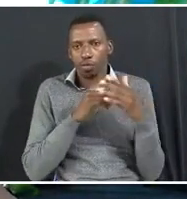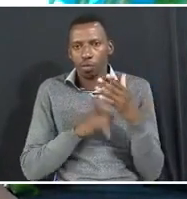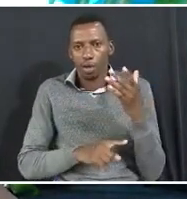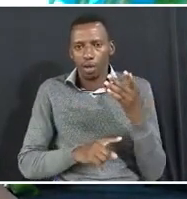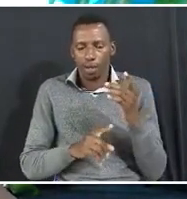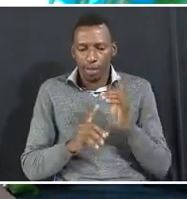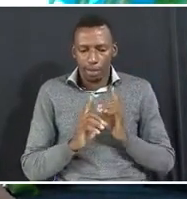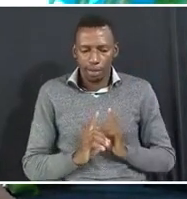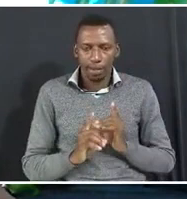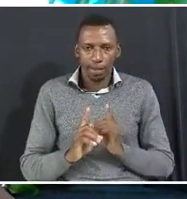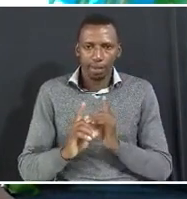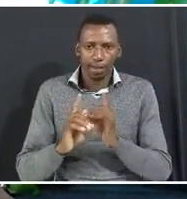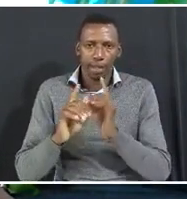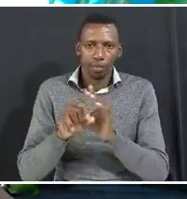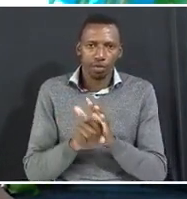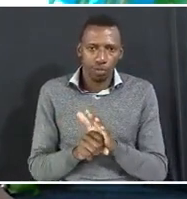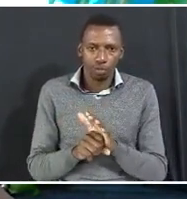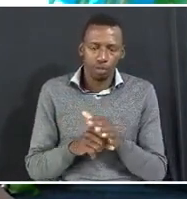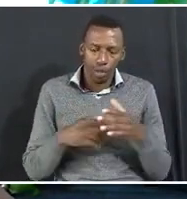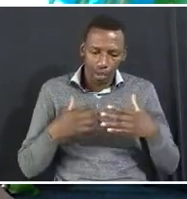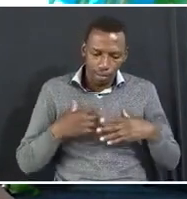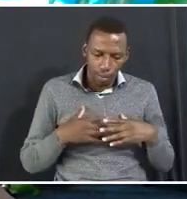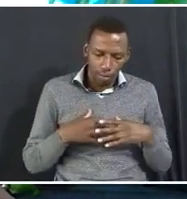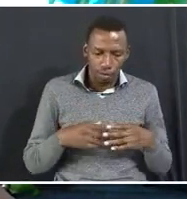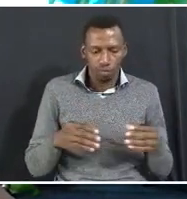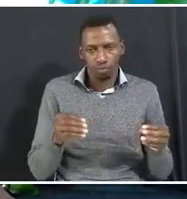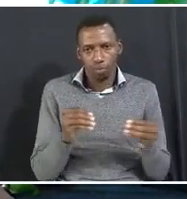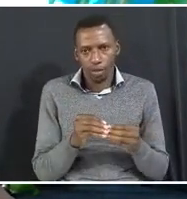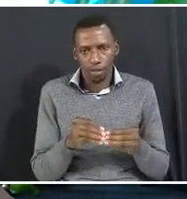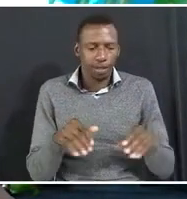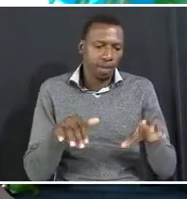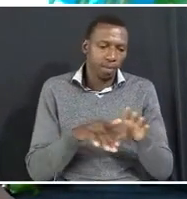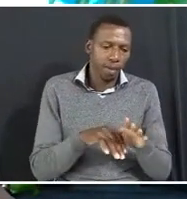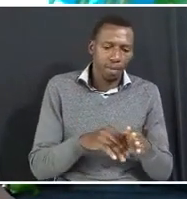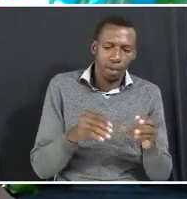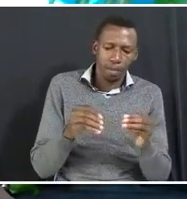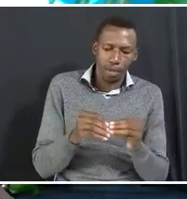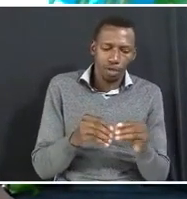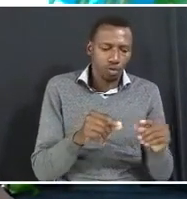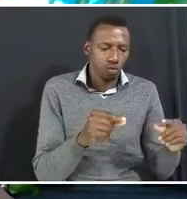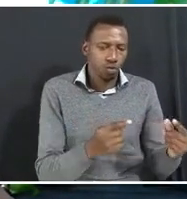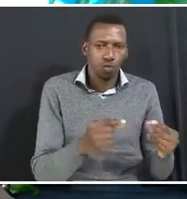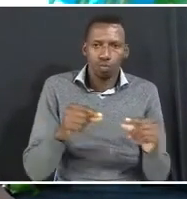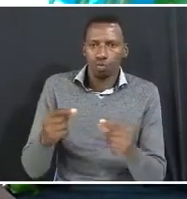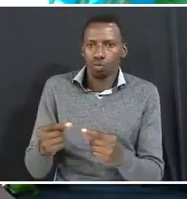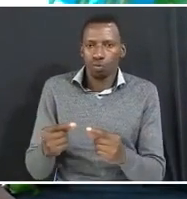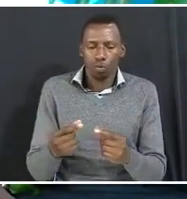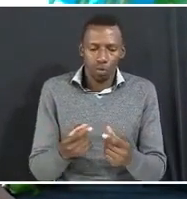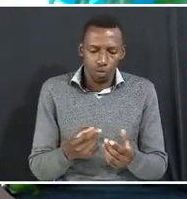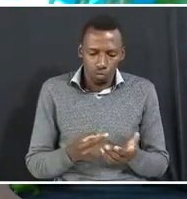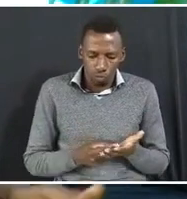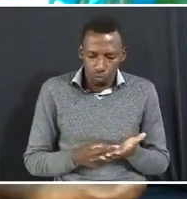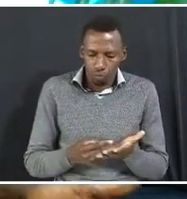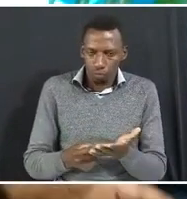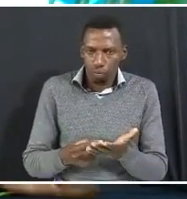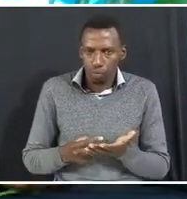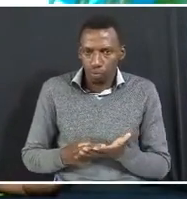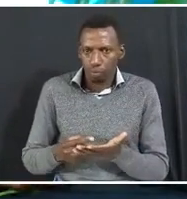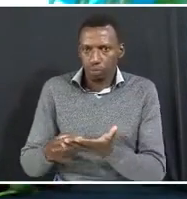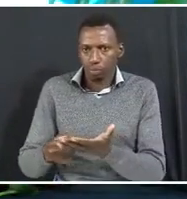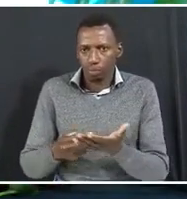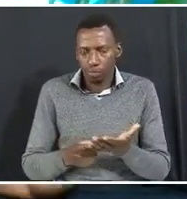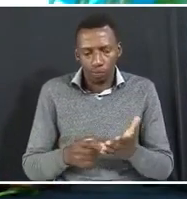discipleship. People meet, or members meet in small groups to discuss about how